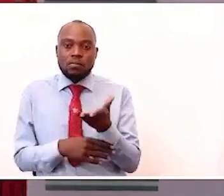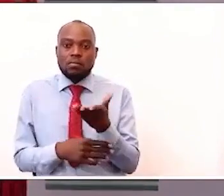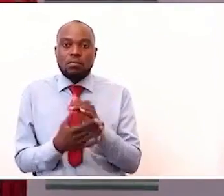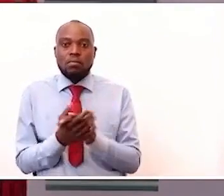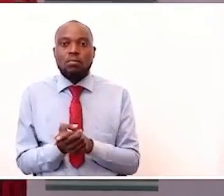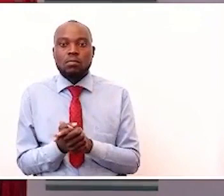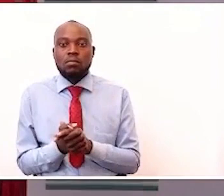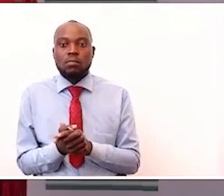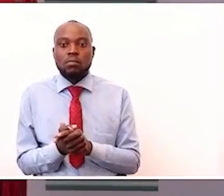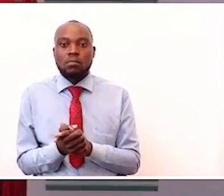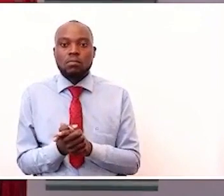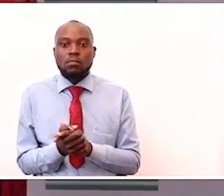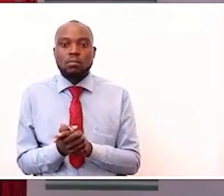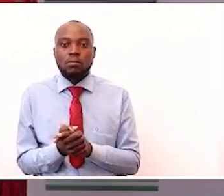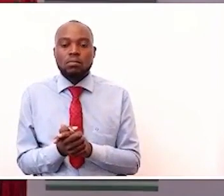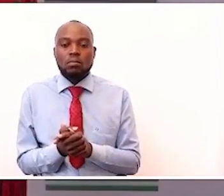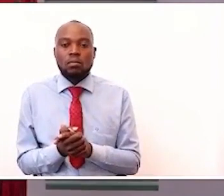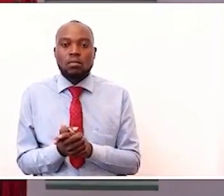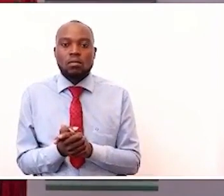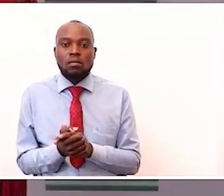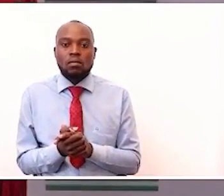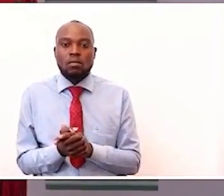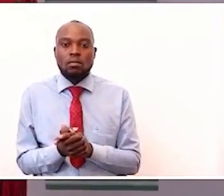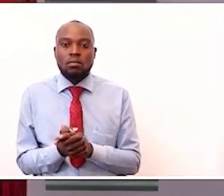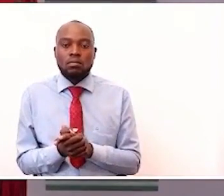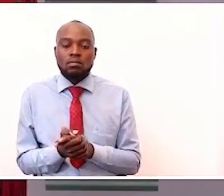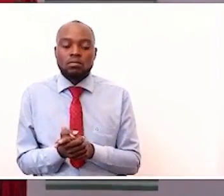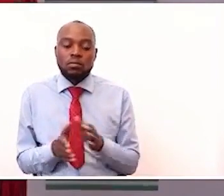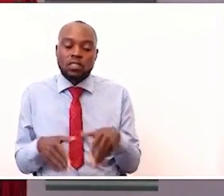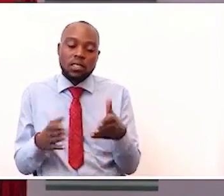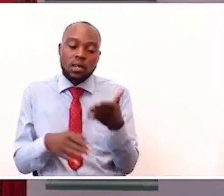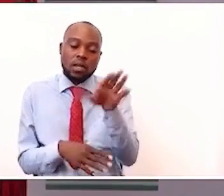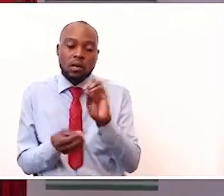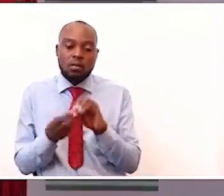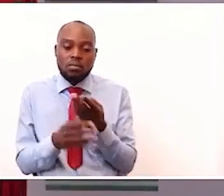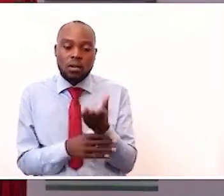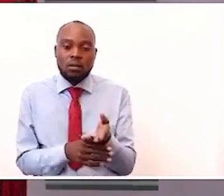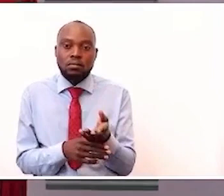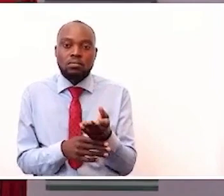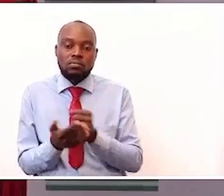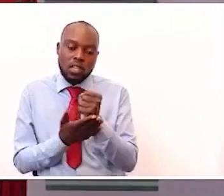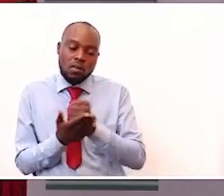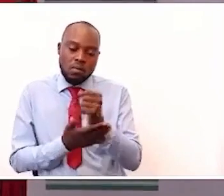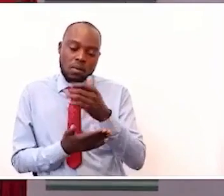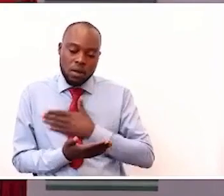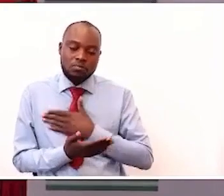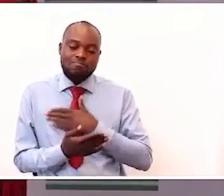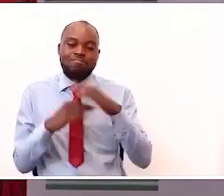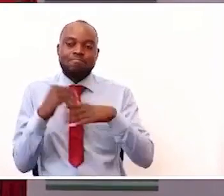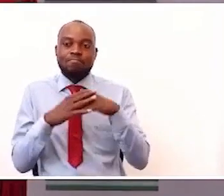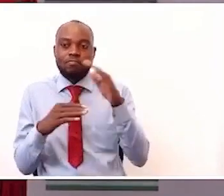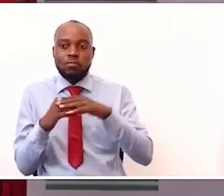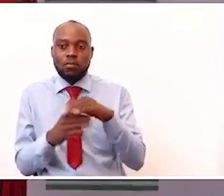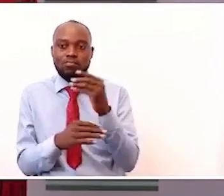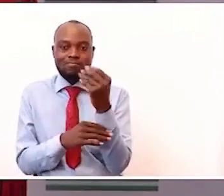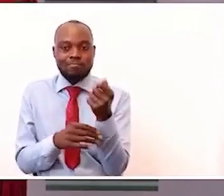you know, a decade. So the other way to do it was to help us building a commercial